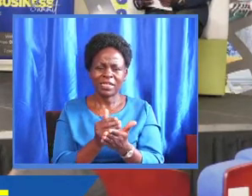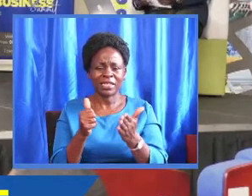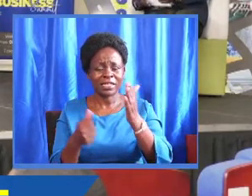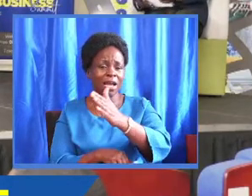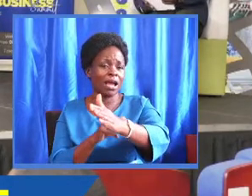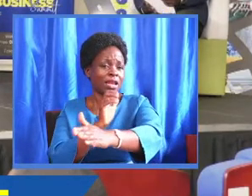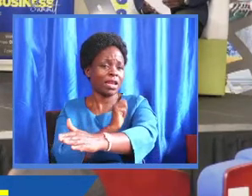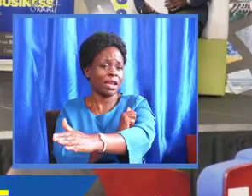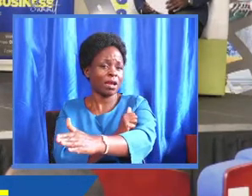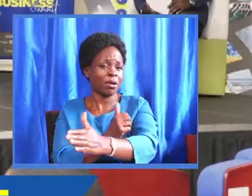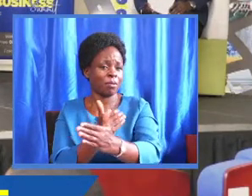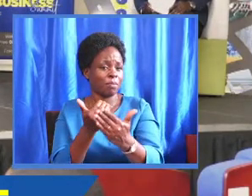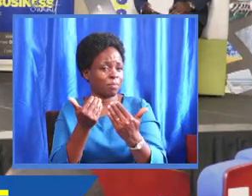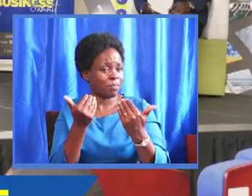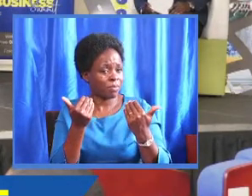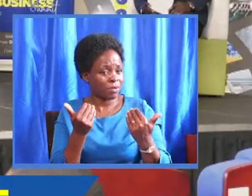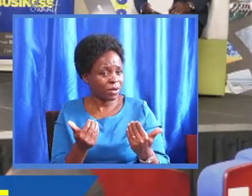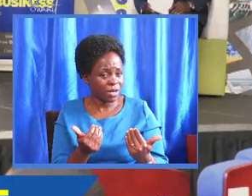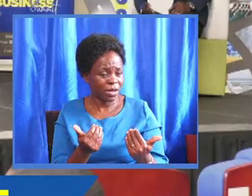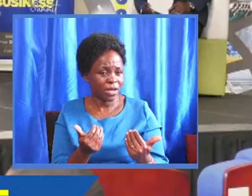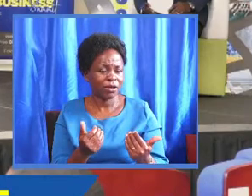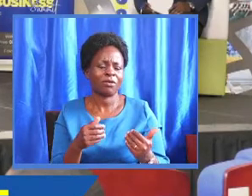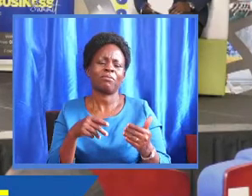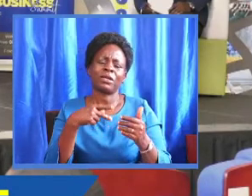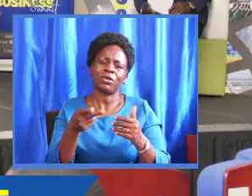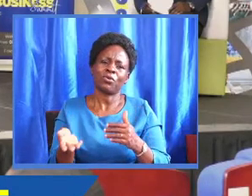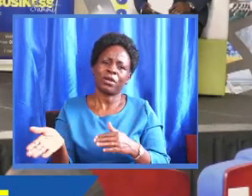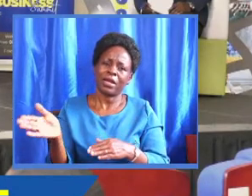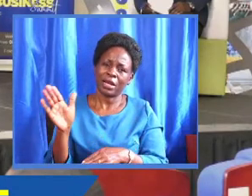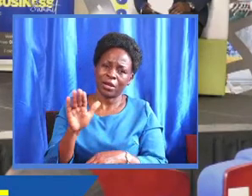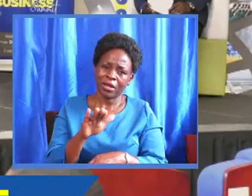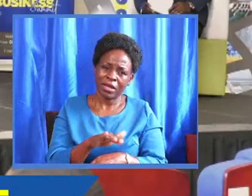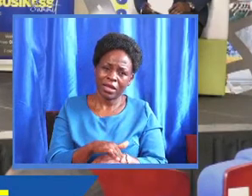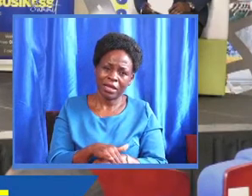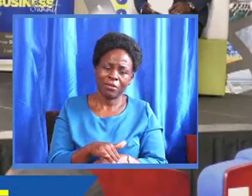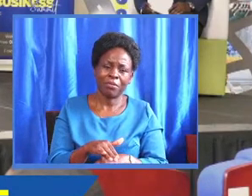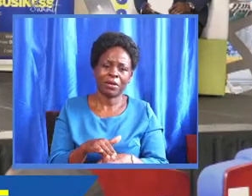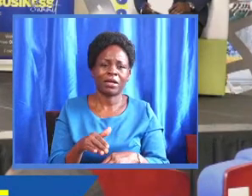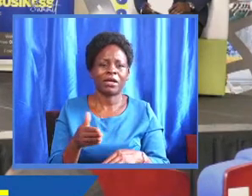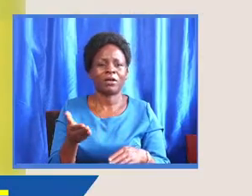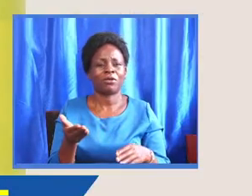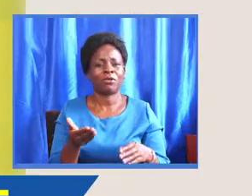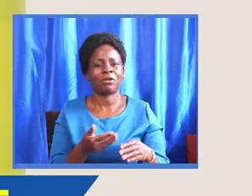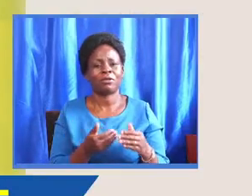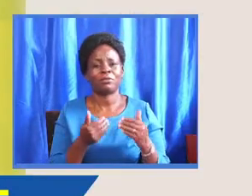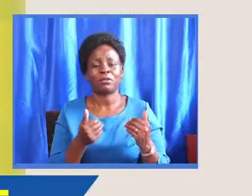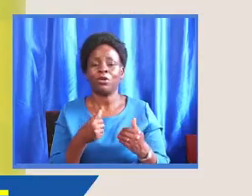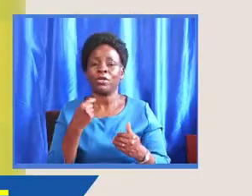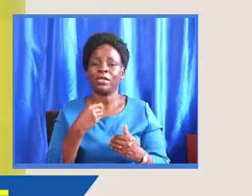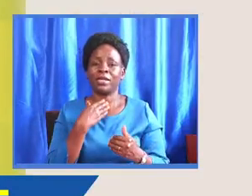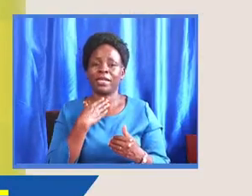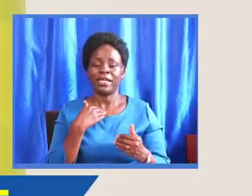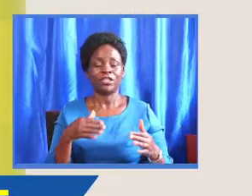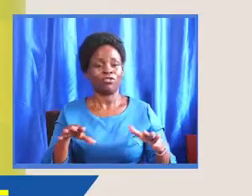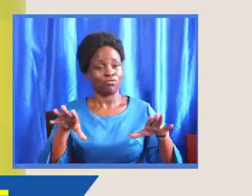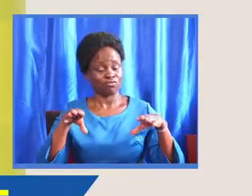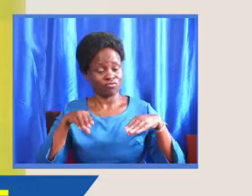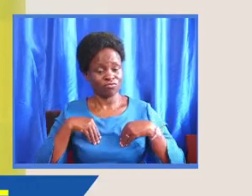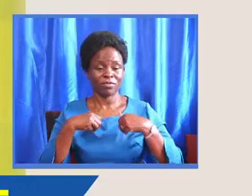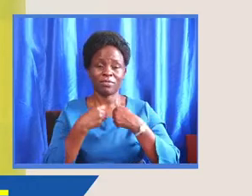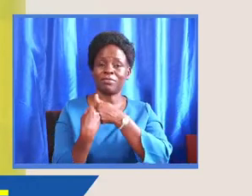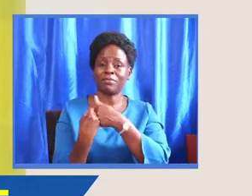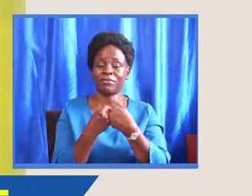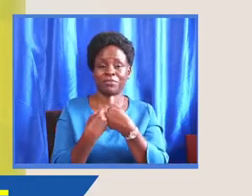now, does not mean that it will not recover. We are in the recovery mode now. We just need to embrace the